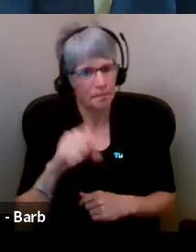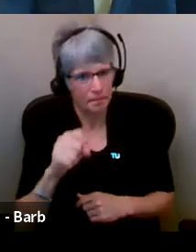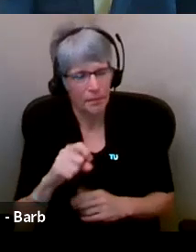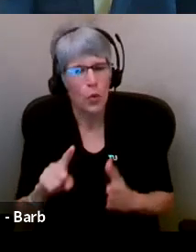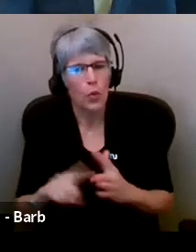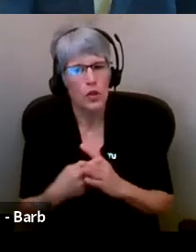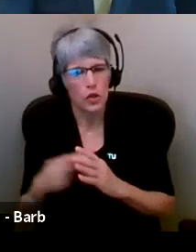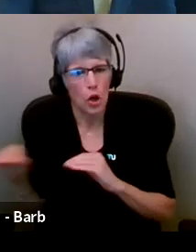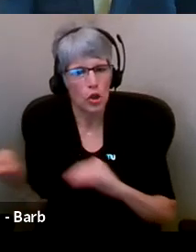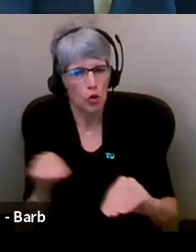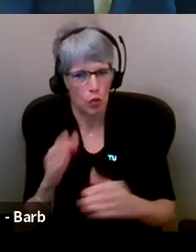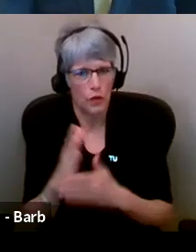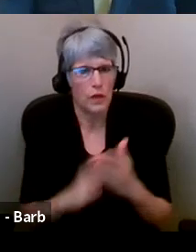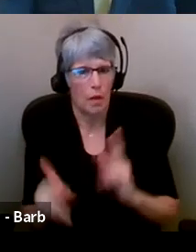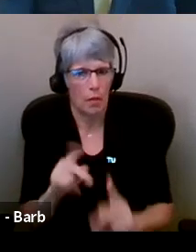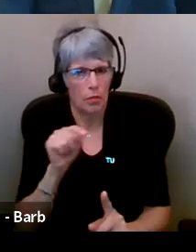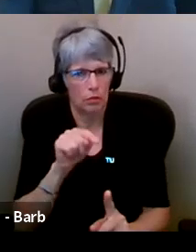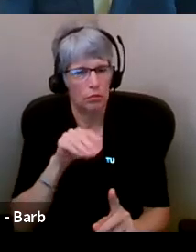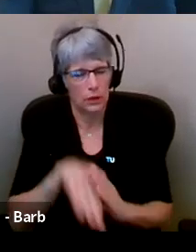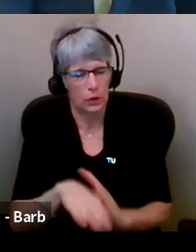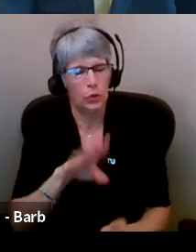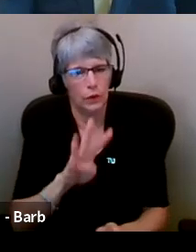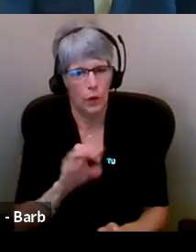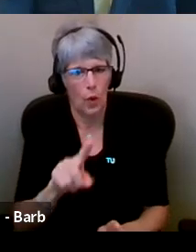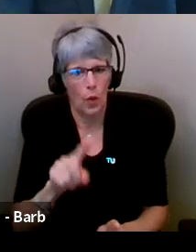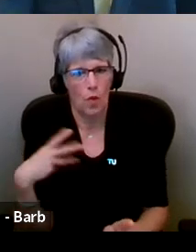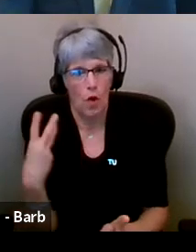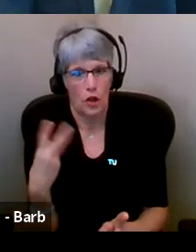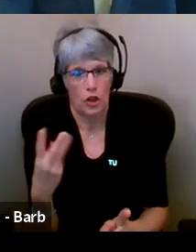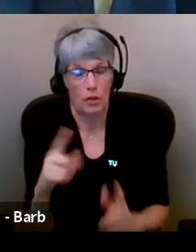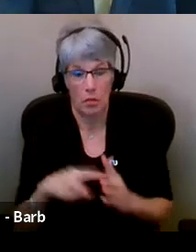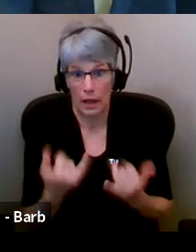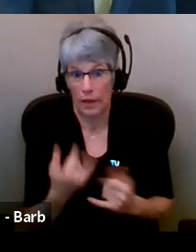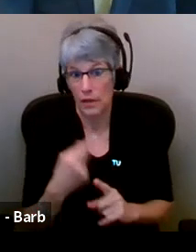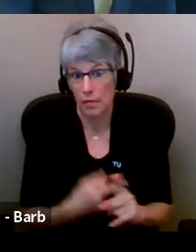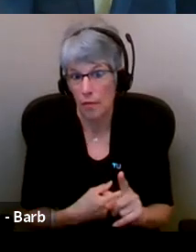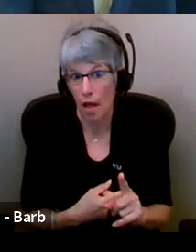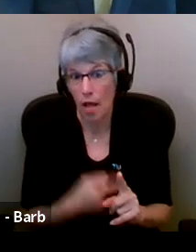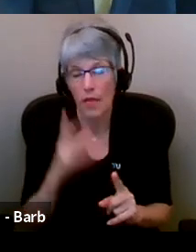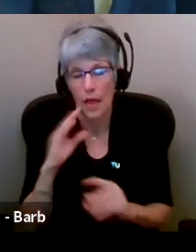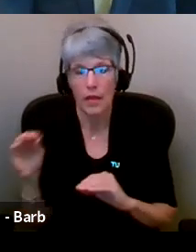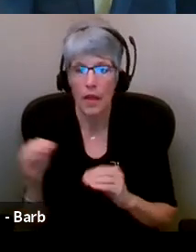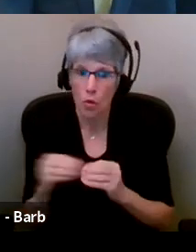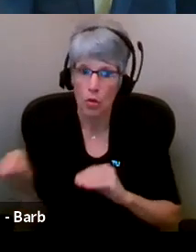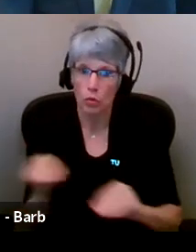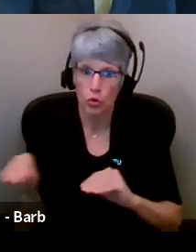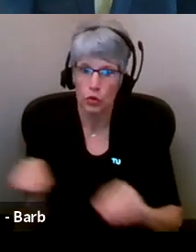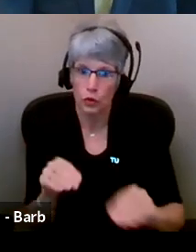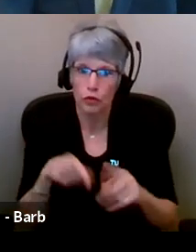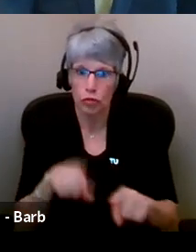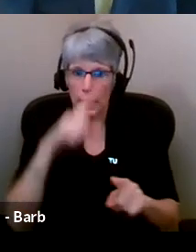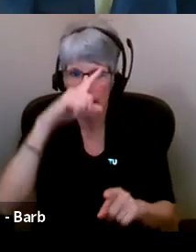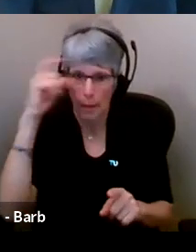move some folks into 401 Washington beginning this month and stretching through the summer. We will then have